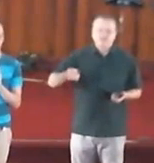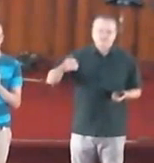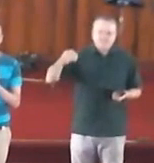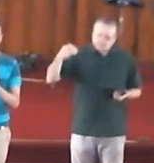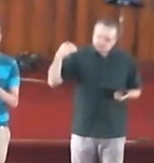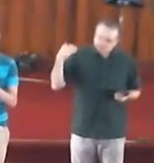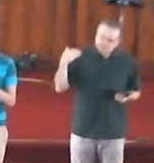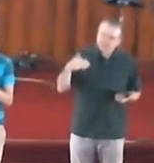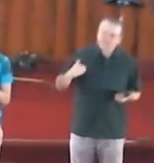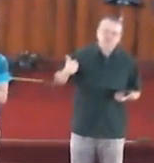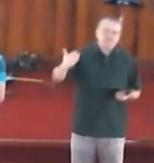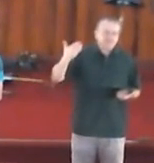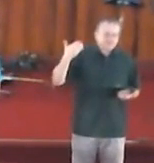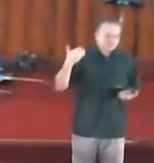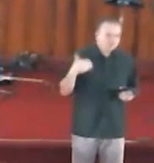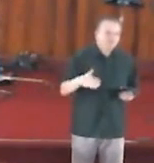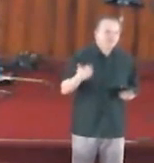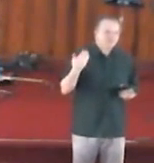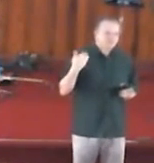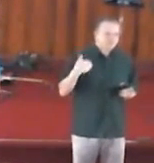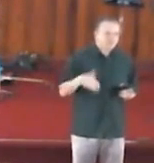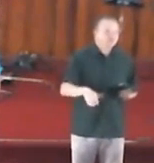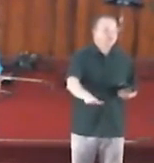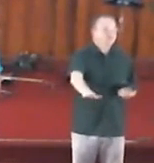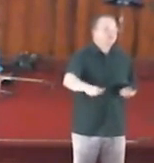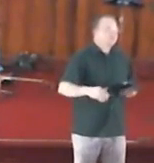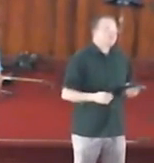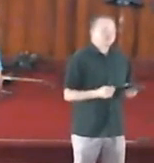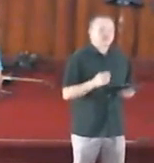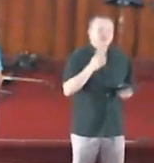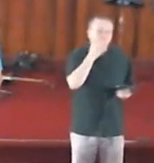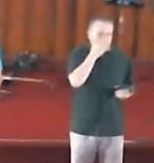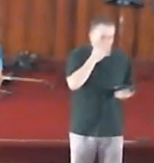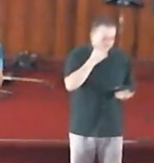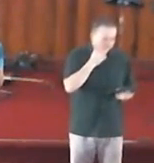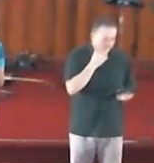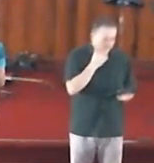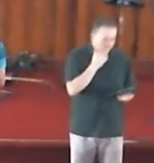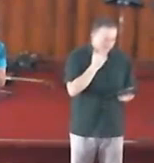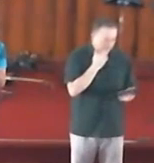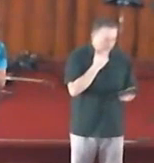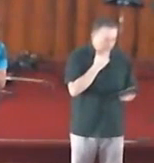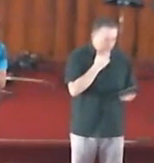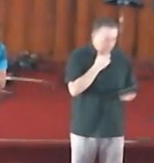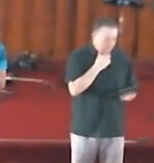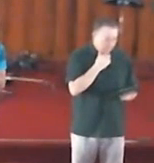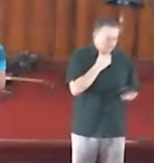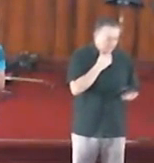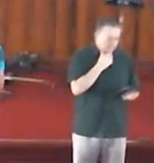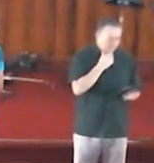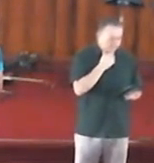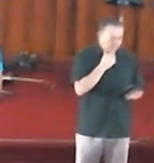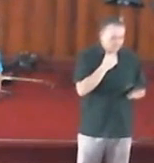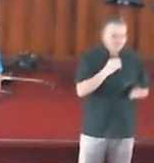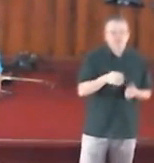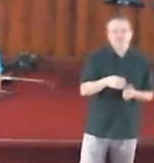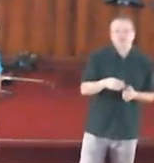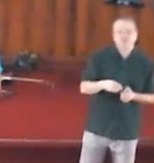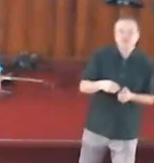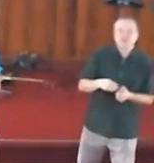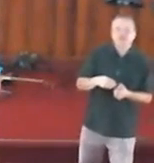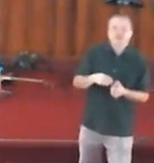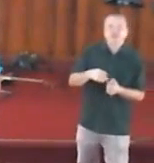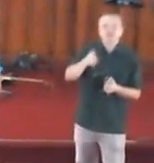Y queremos ver el actuar del Espíritu Santo más y más. And we want to see the work of the Holy Spirit more and